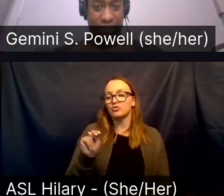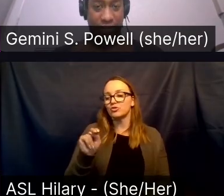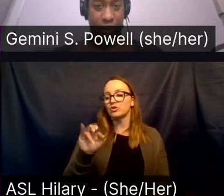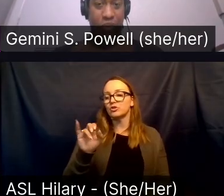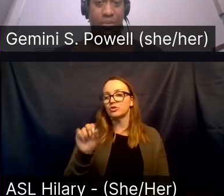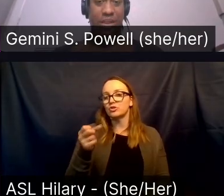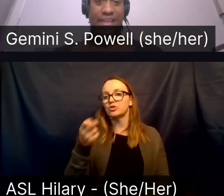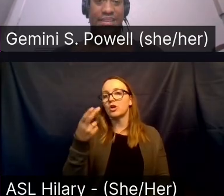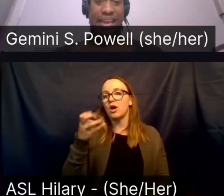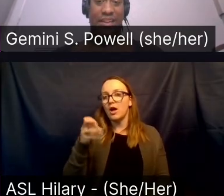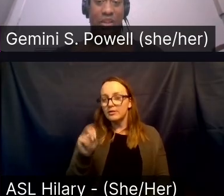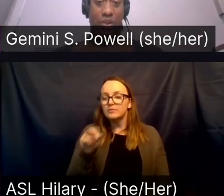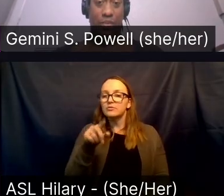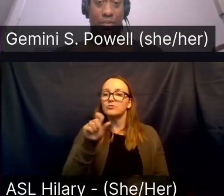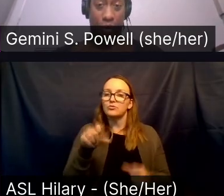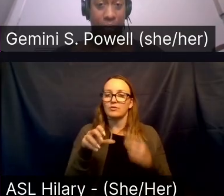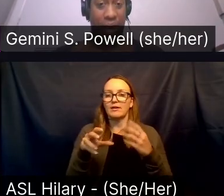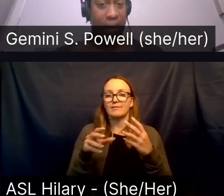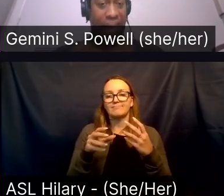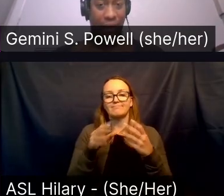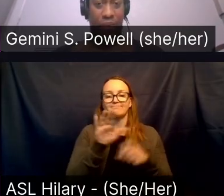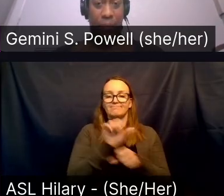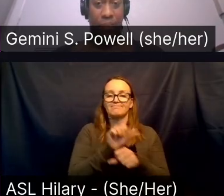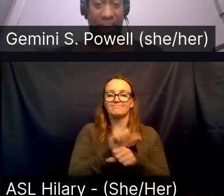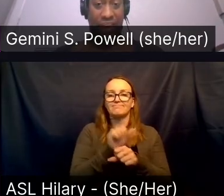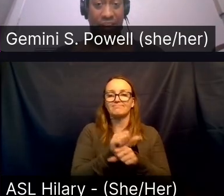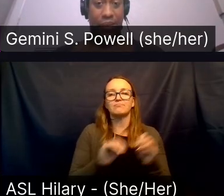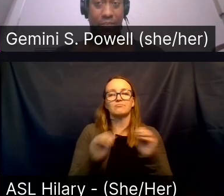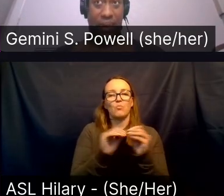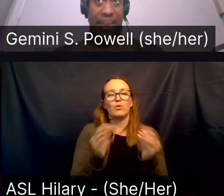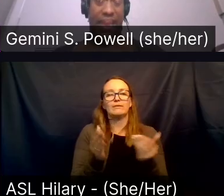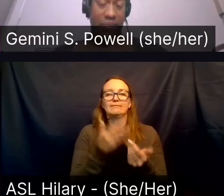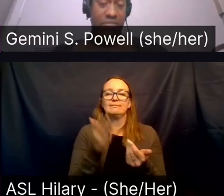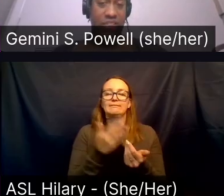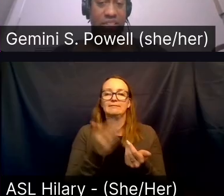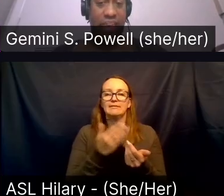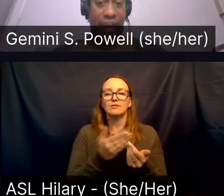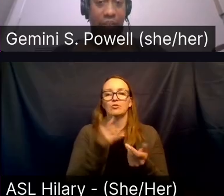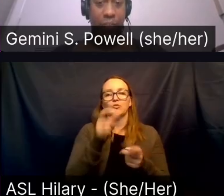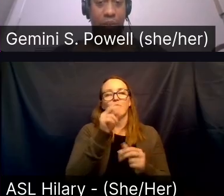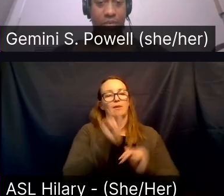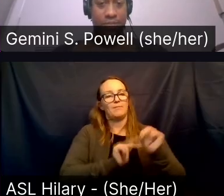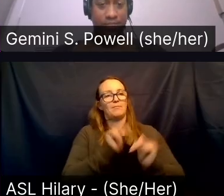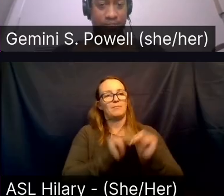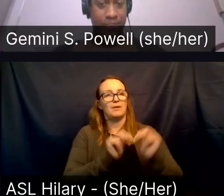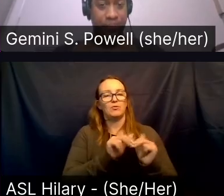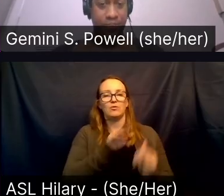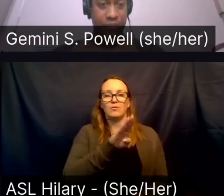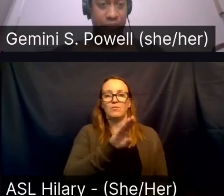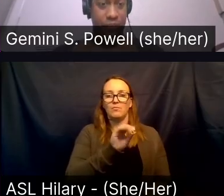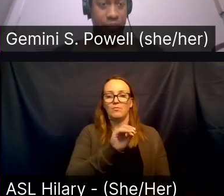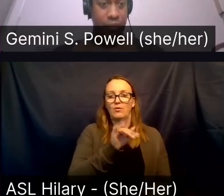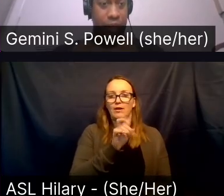build these boilerplates and learn more about how they're made by seeing how they're built.